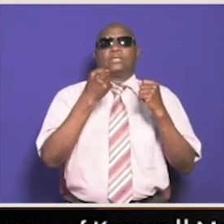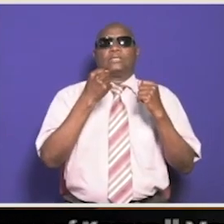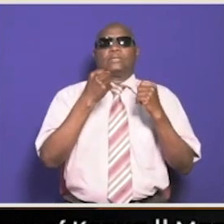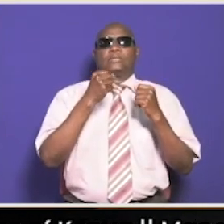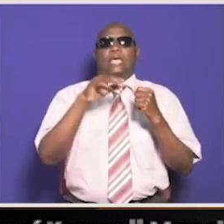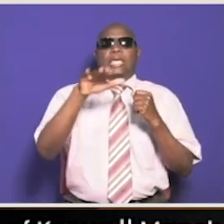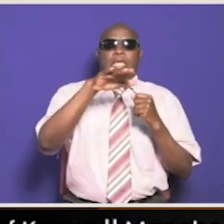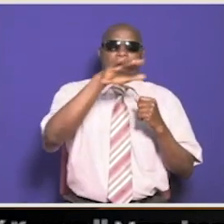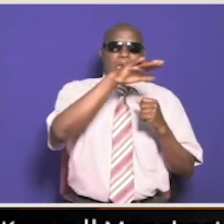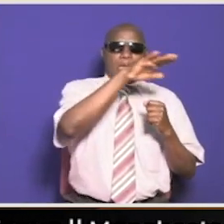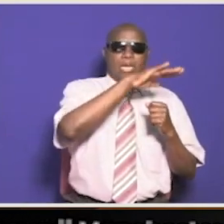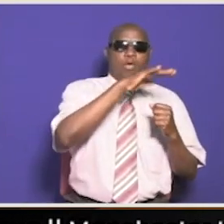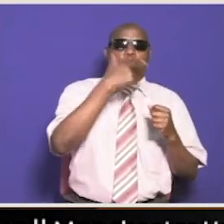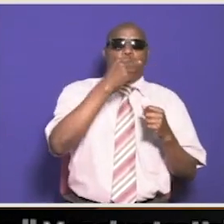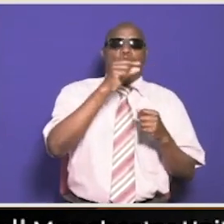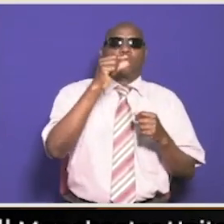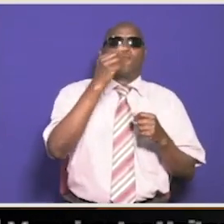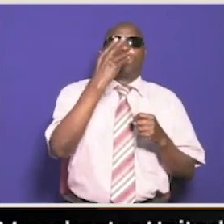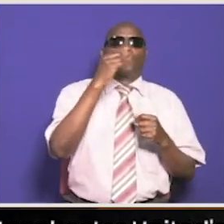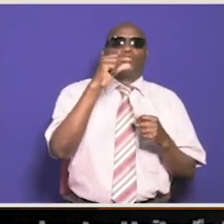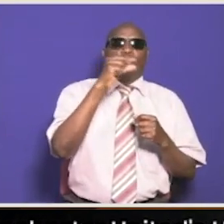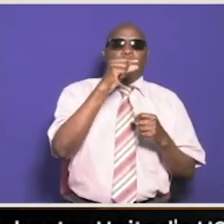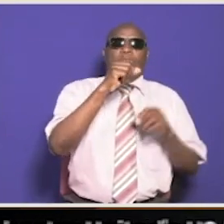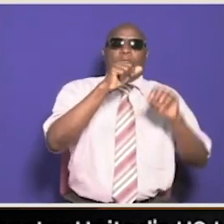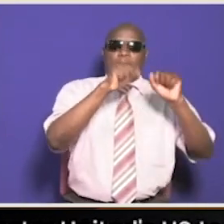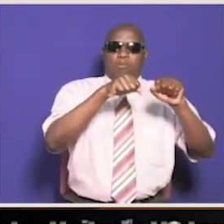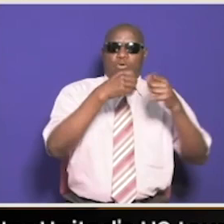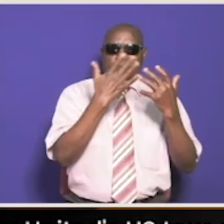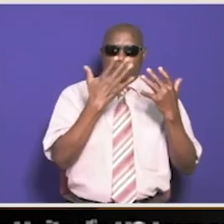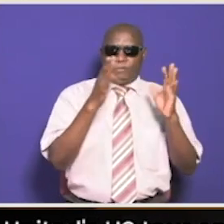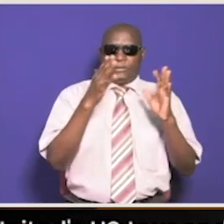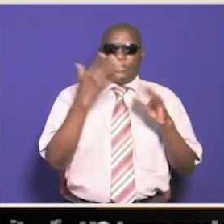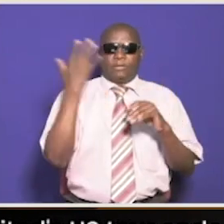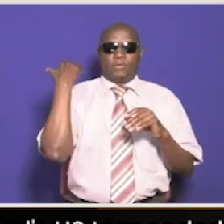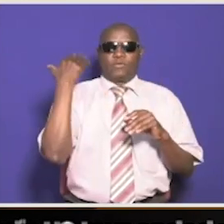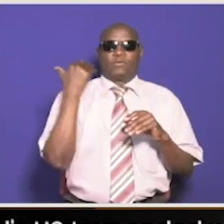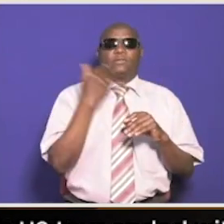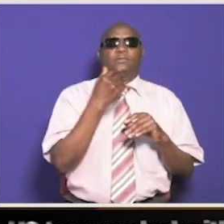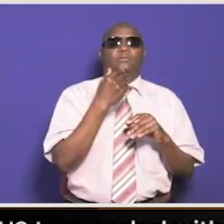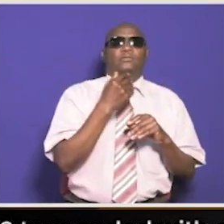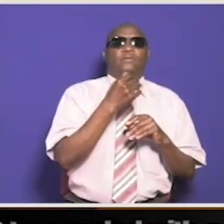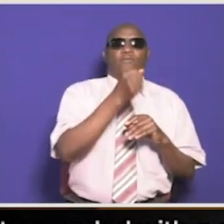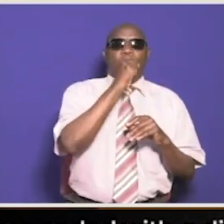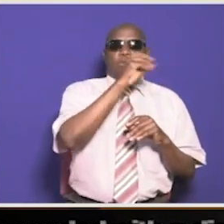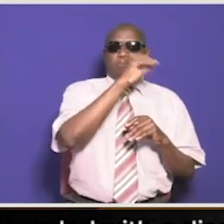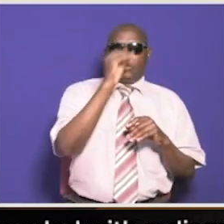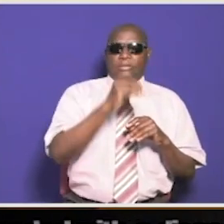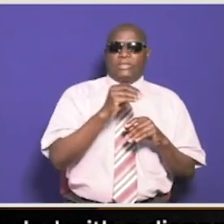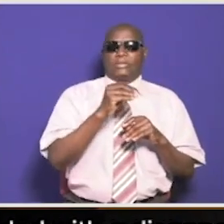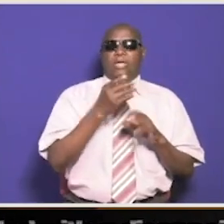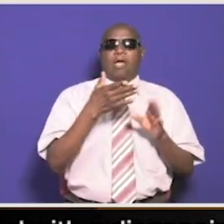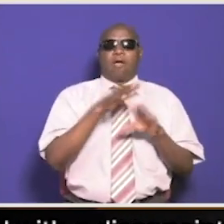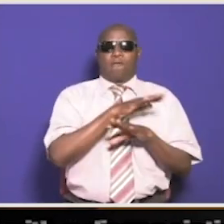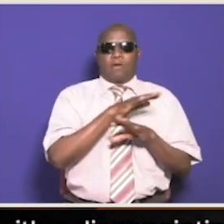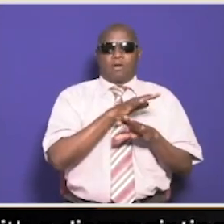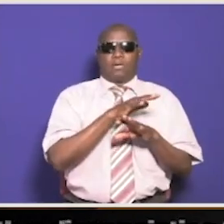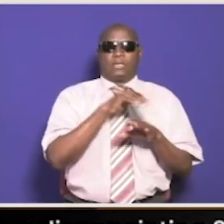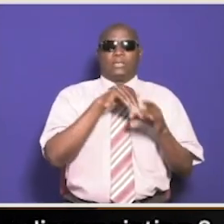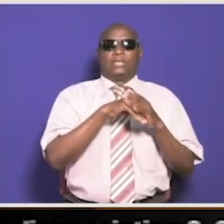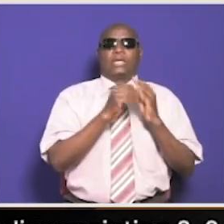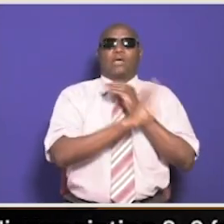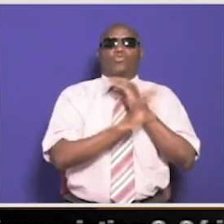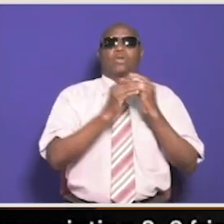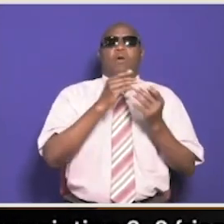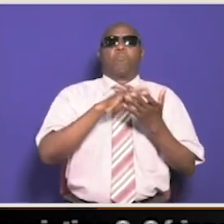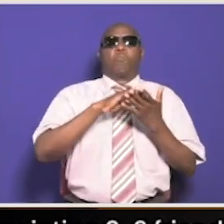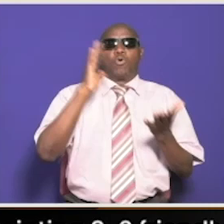all of which are 4G enabled. 3 years ago, we had only 50% 4G coverage in the country. Now, most of those sites